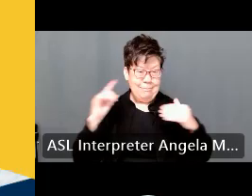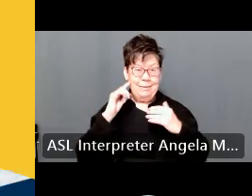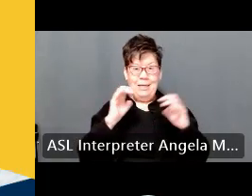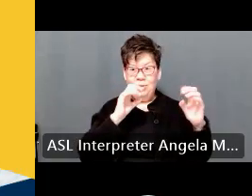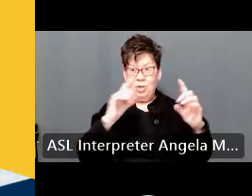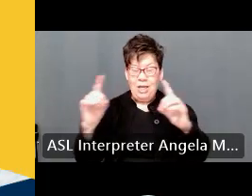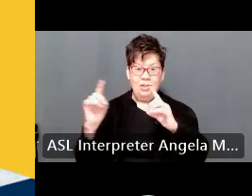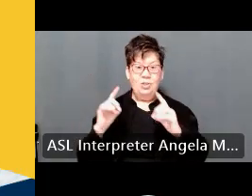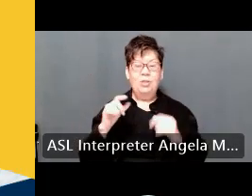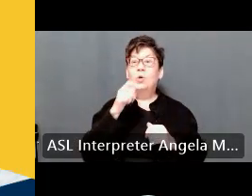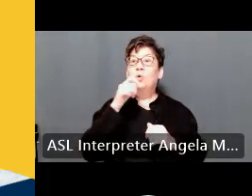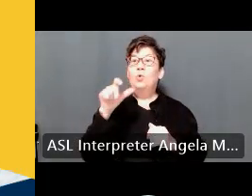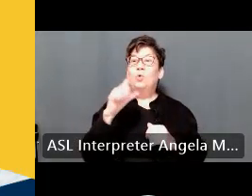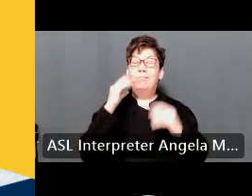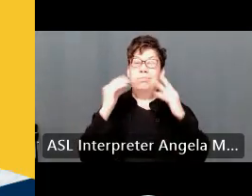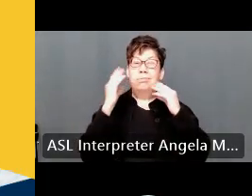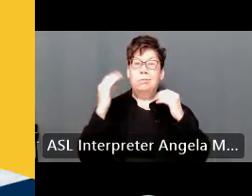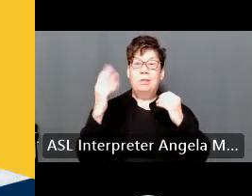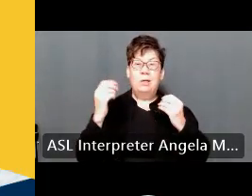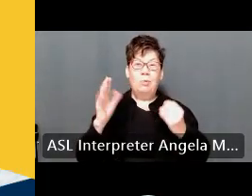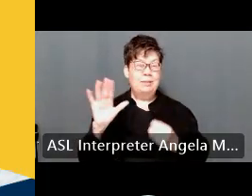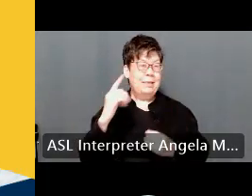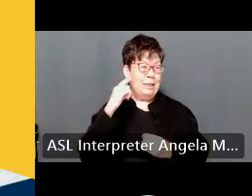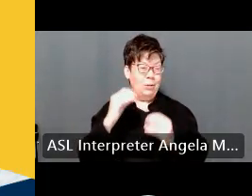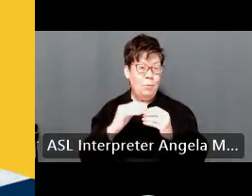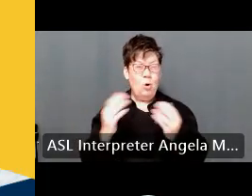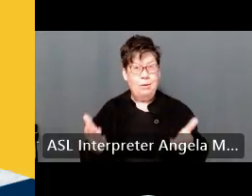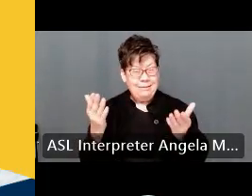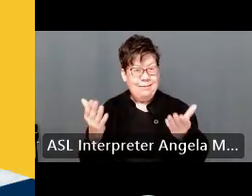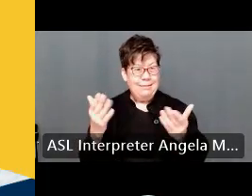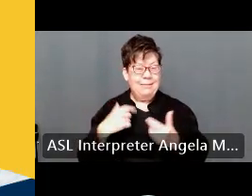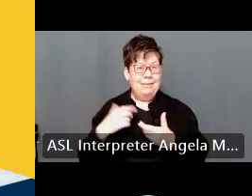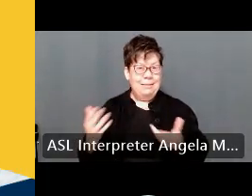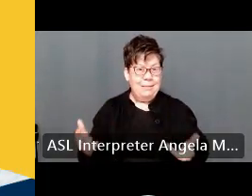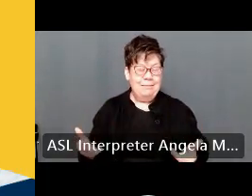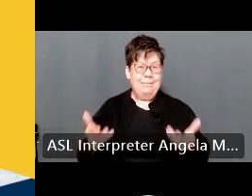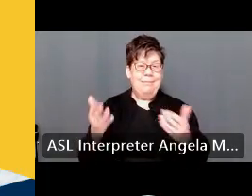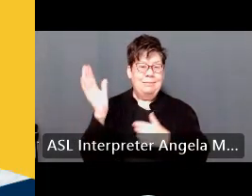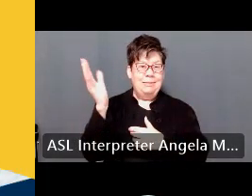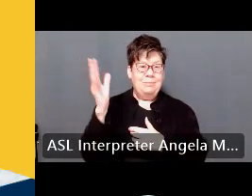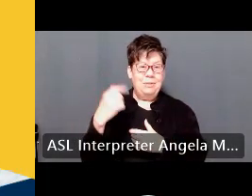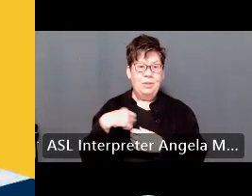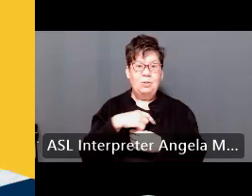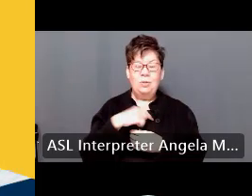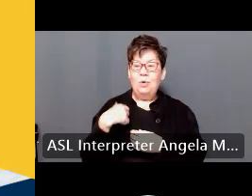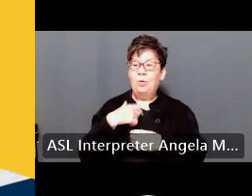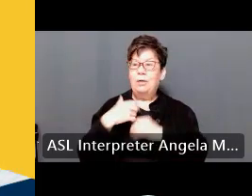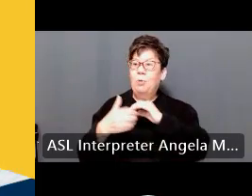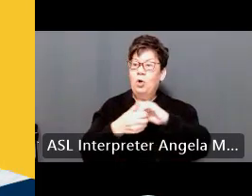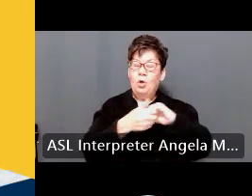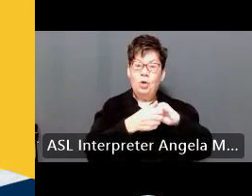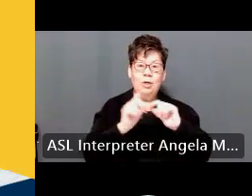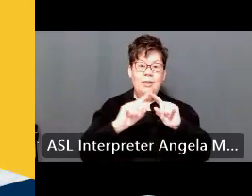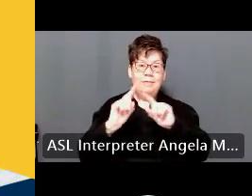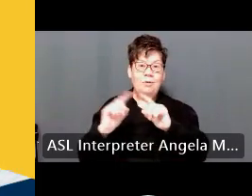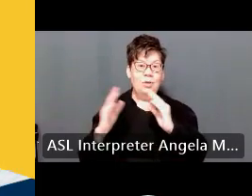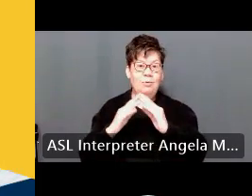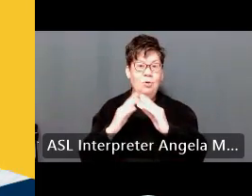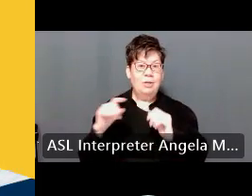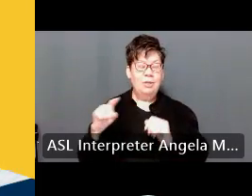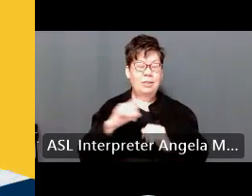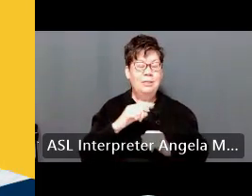voices of lived experiences. So our campaign works by partnering with communities across North Carolina to reduce stigma